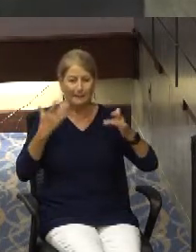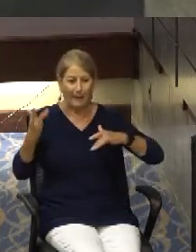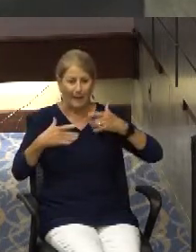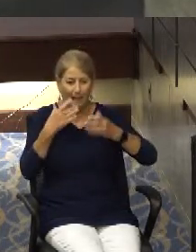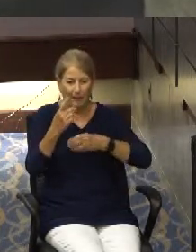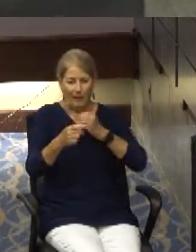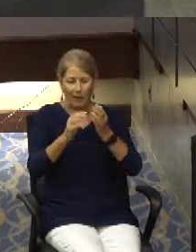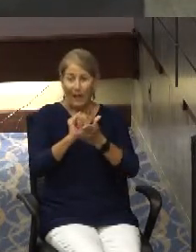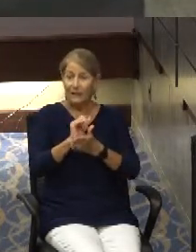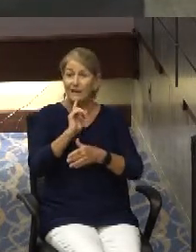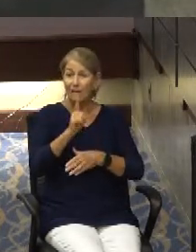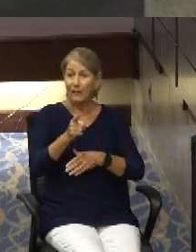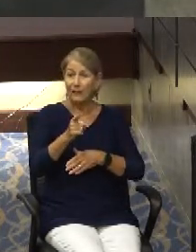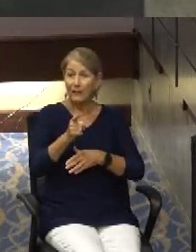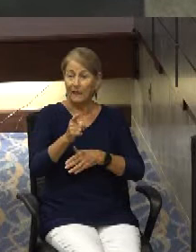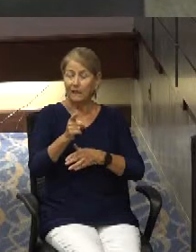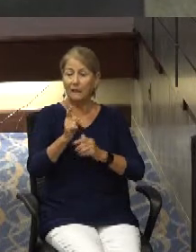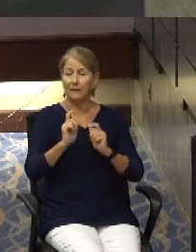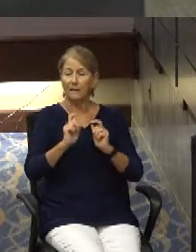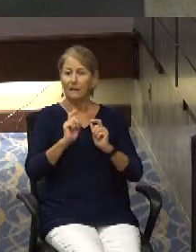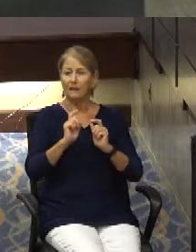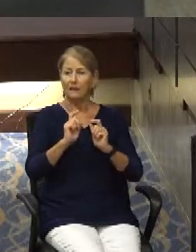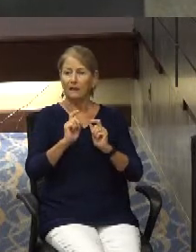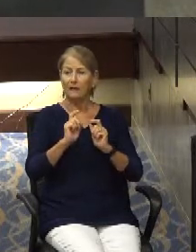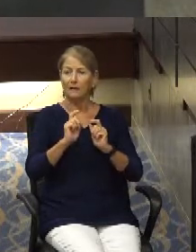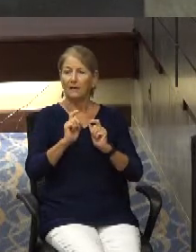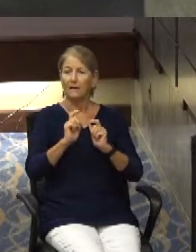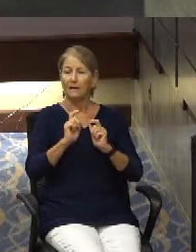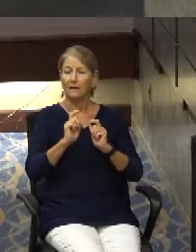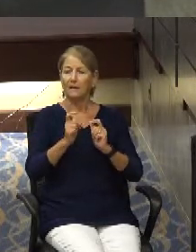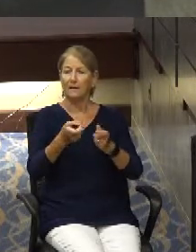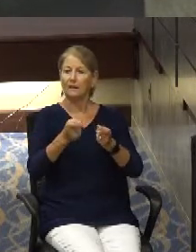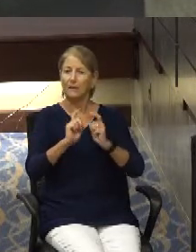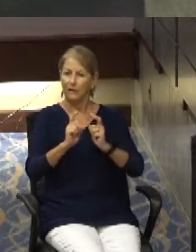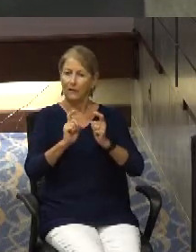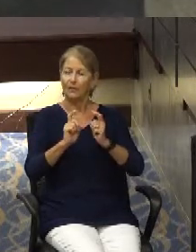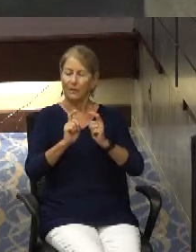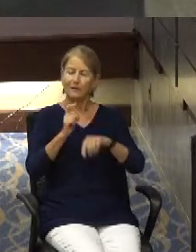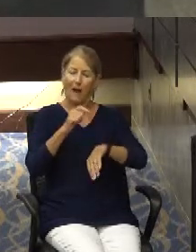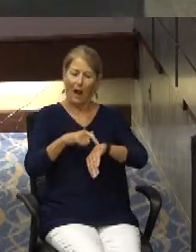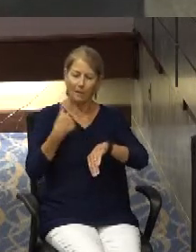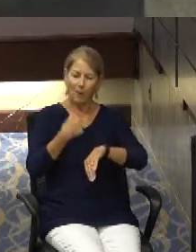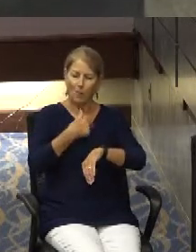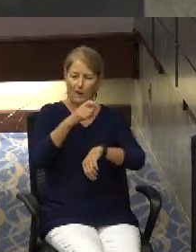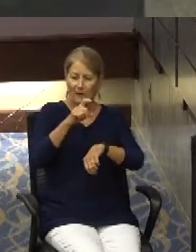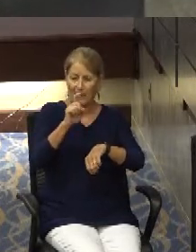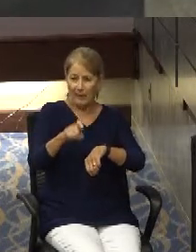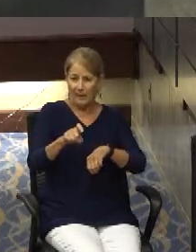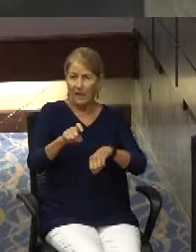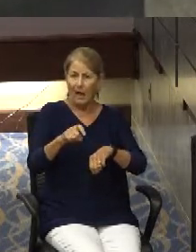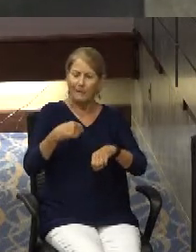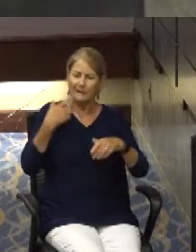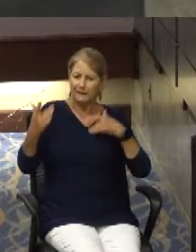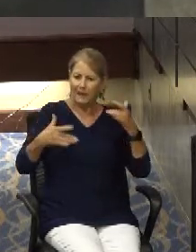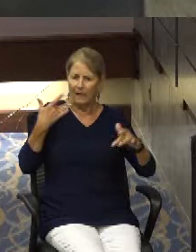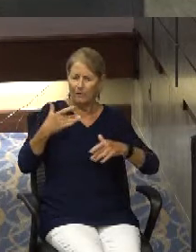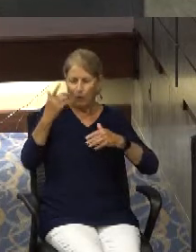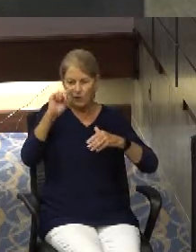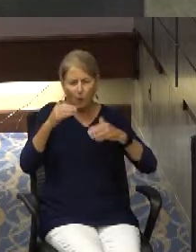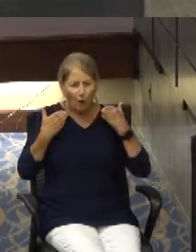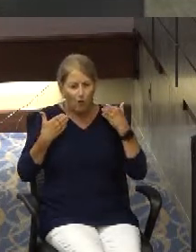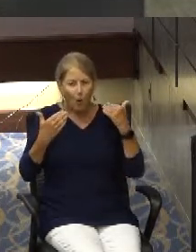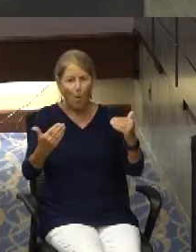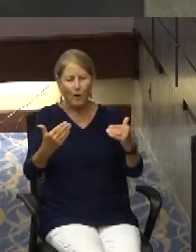but definitely given the need and the amount of time that we've been working on this, are really excited for it to move forward. So really thankful for